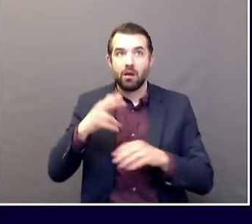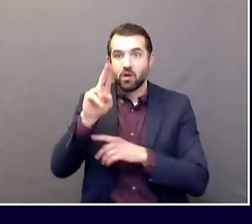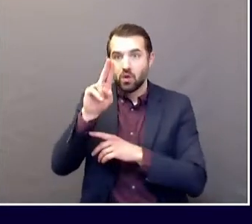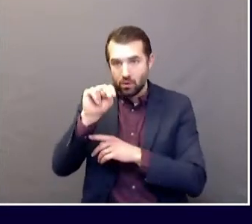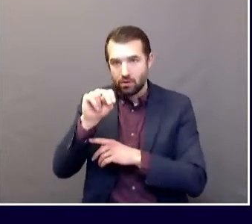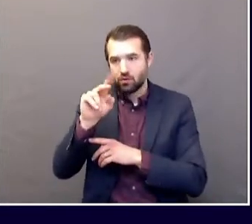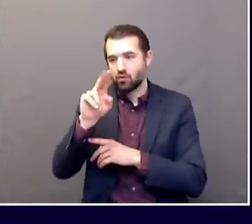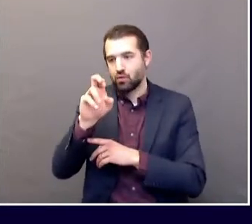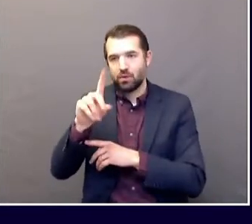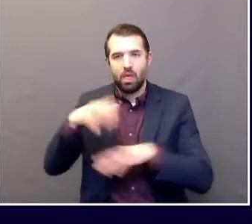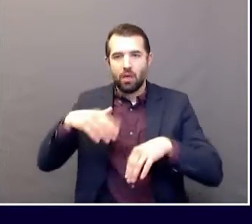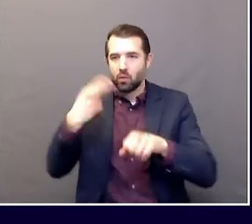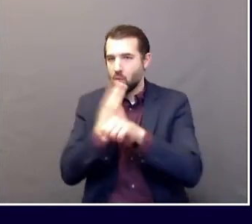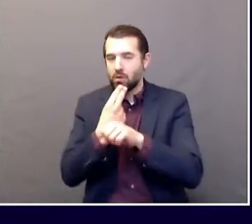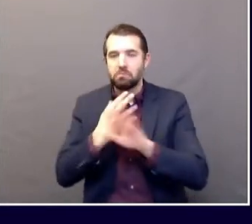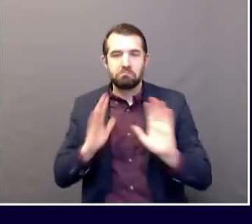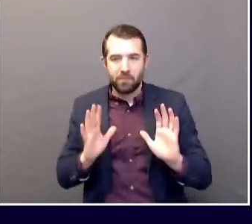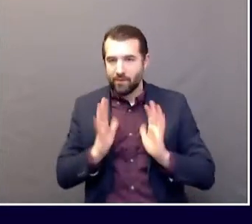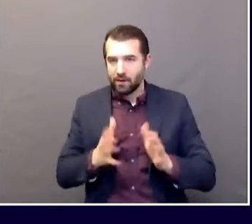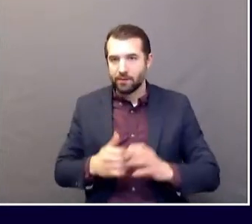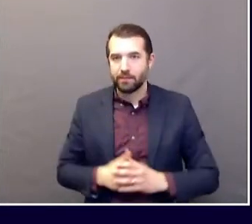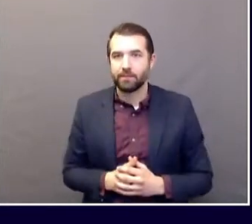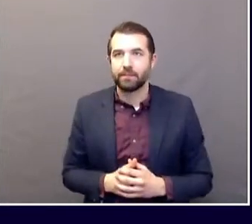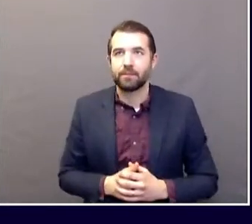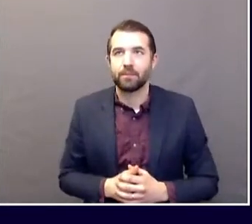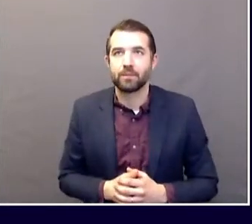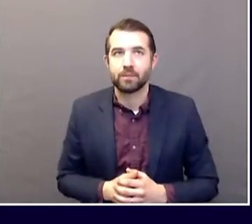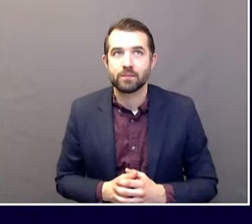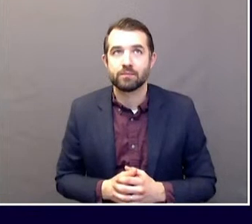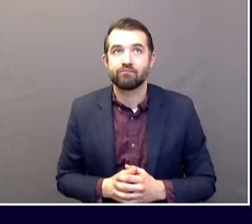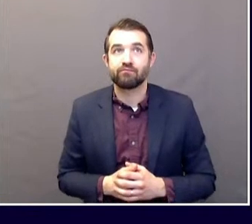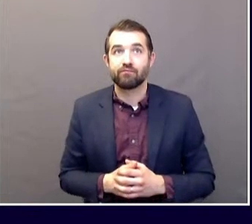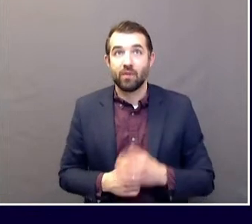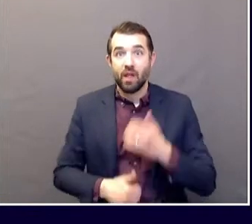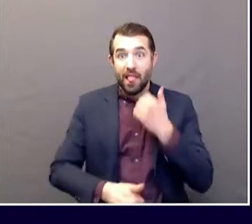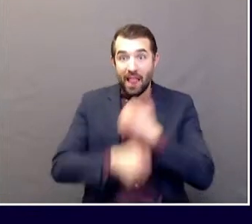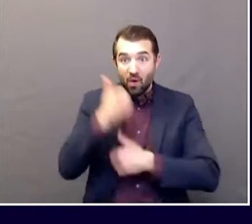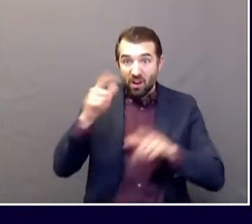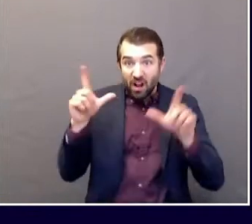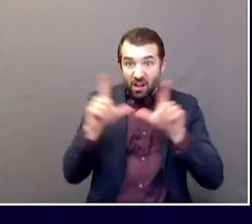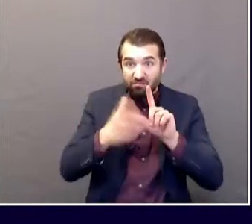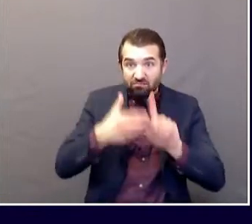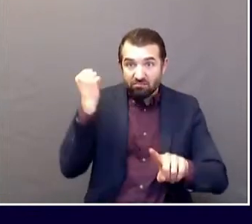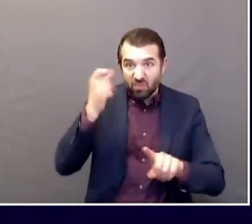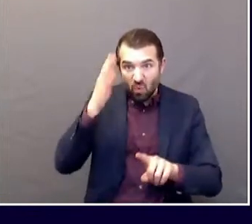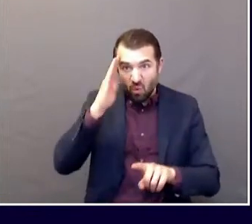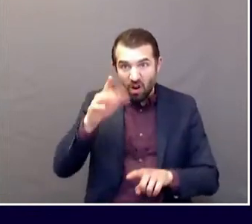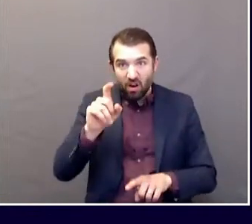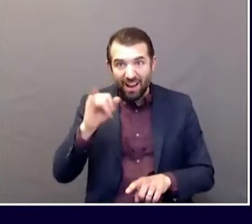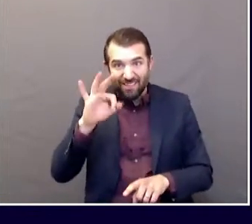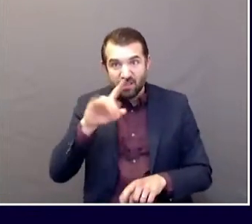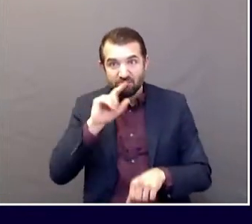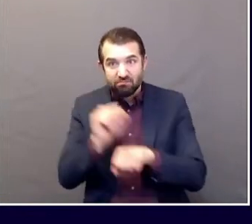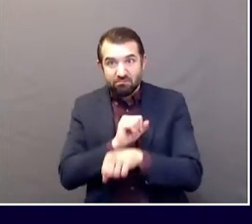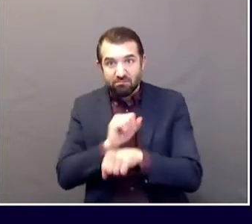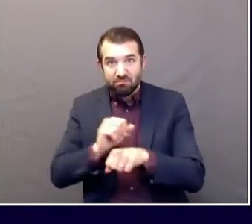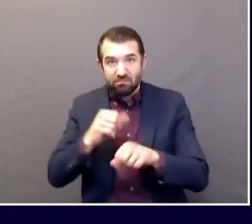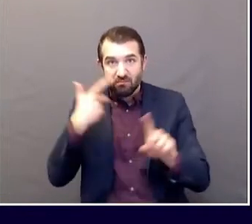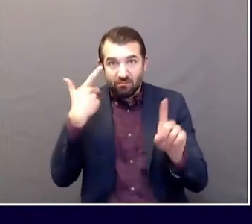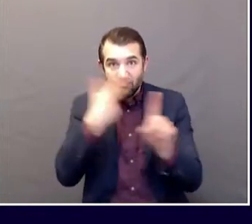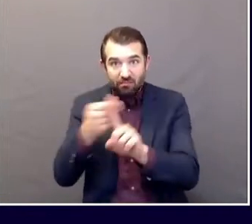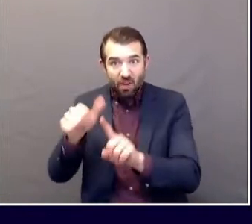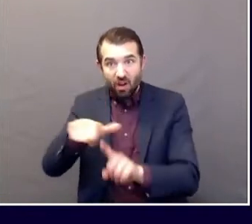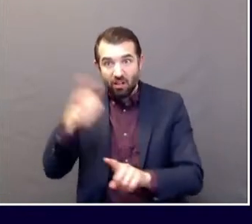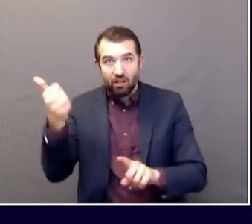Megan, I know we're talking with them. I think we're having discussions. I've only just gotten up to speed on that. We will find